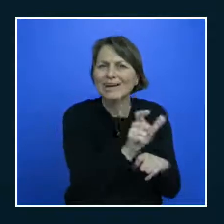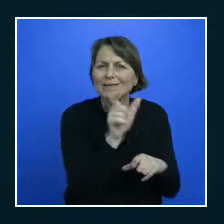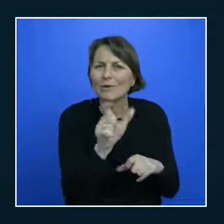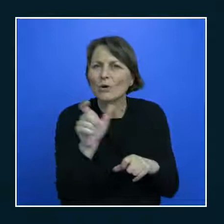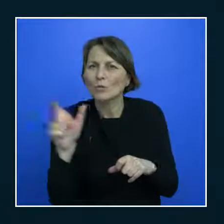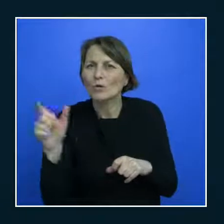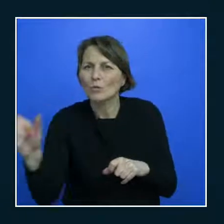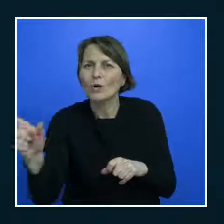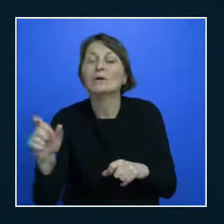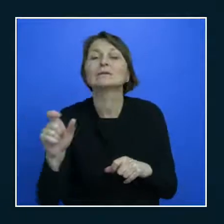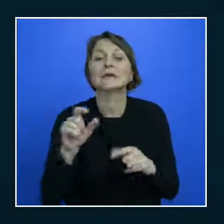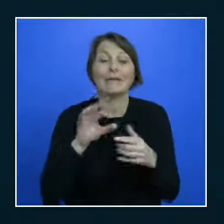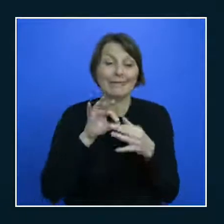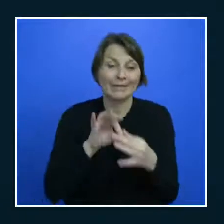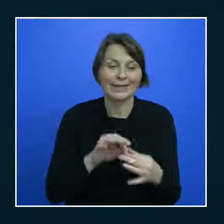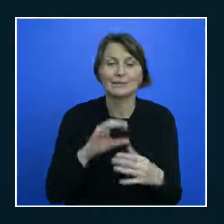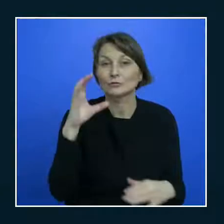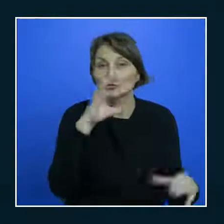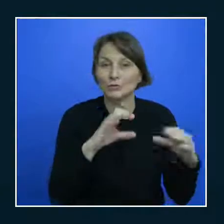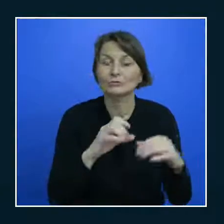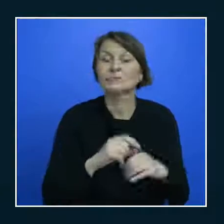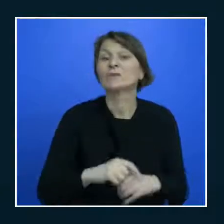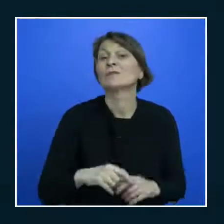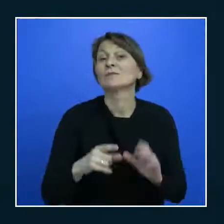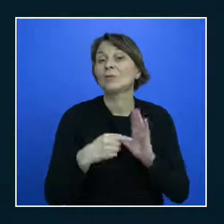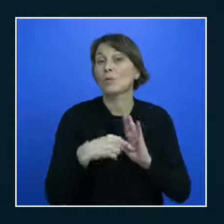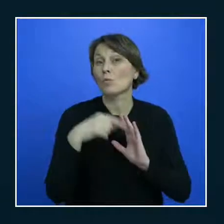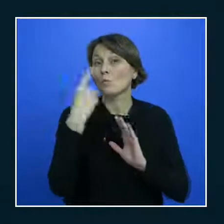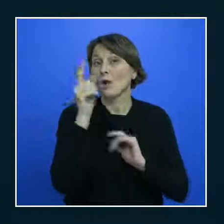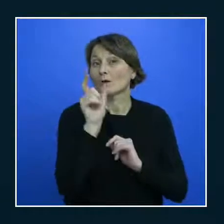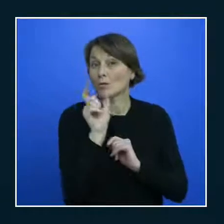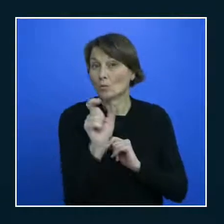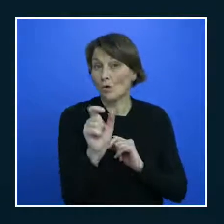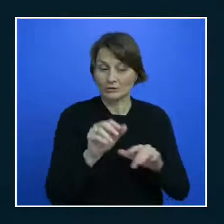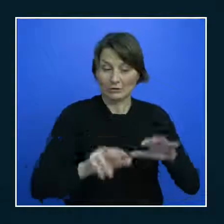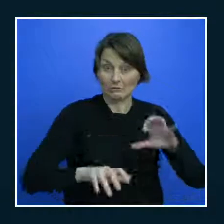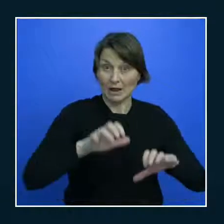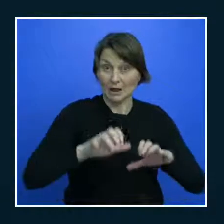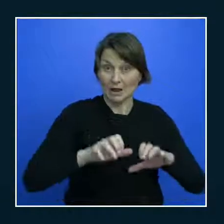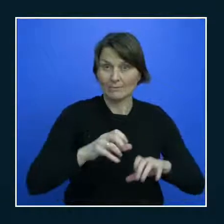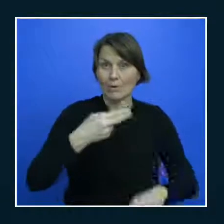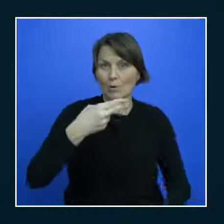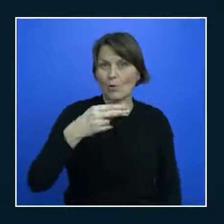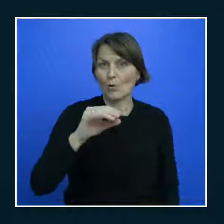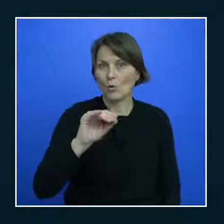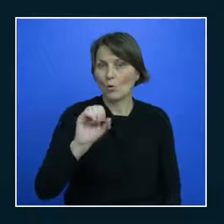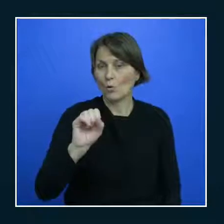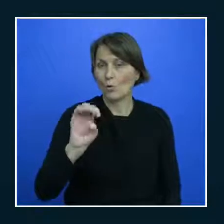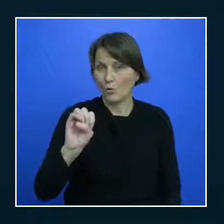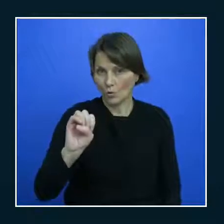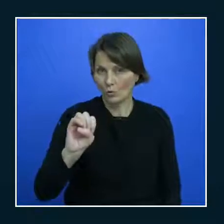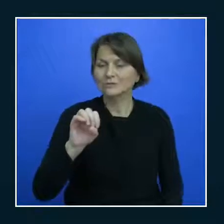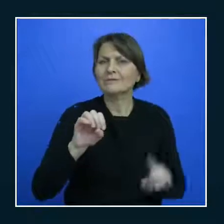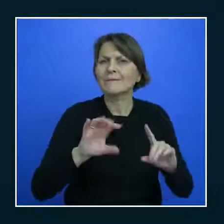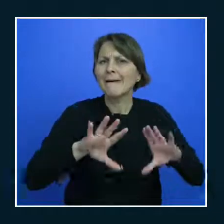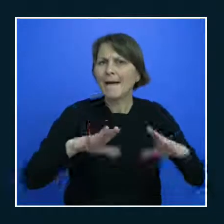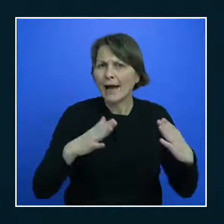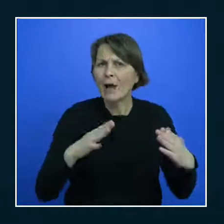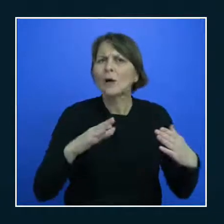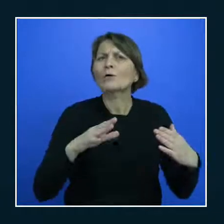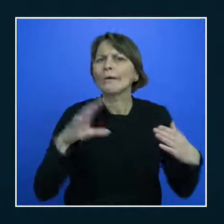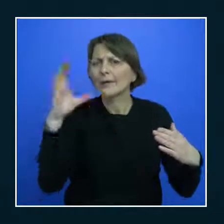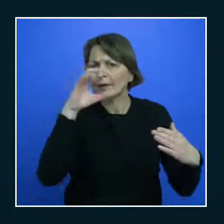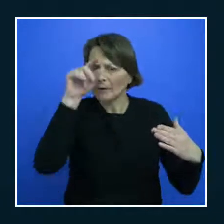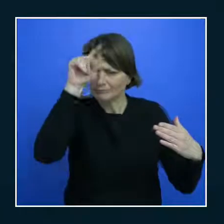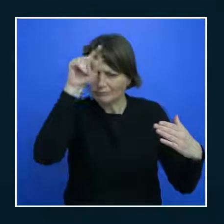like hose, for example, it's going to search in an inverted index for a thing called a